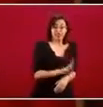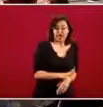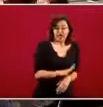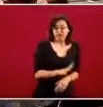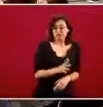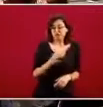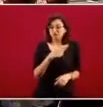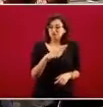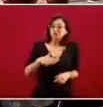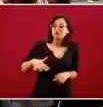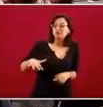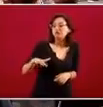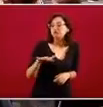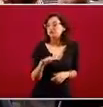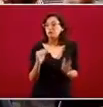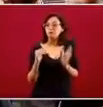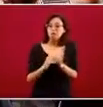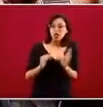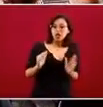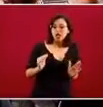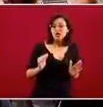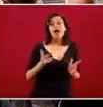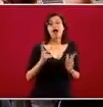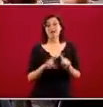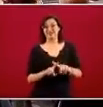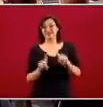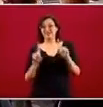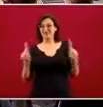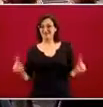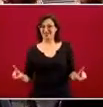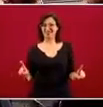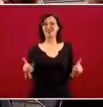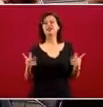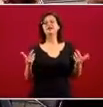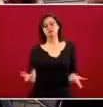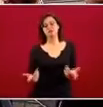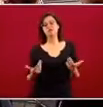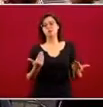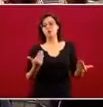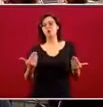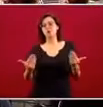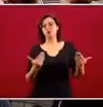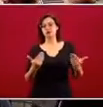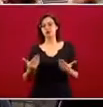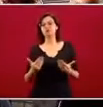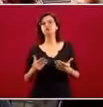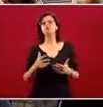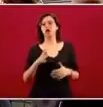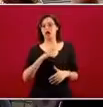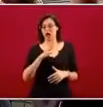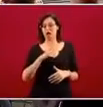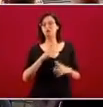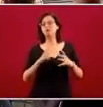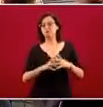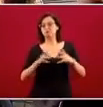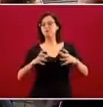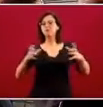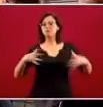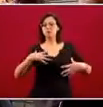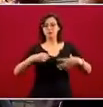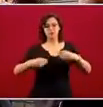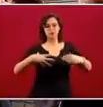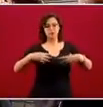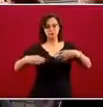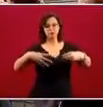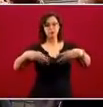10 million than to have those same 10 cases in a population of 10,000. So with